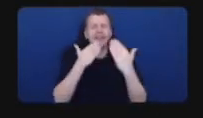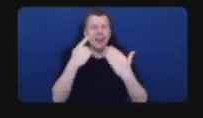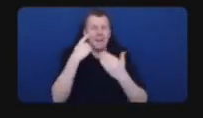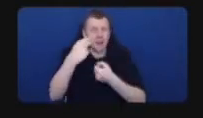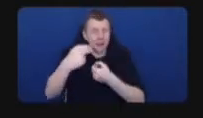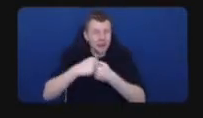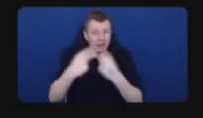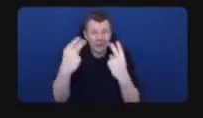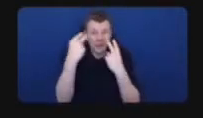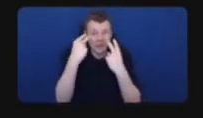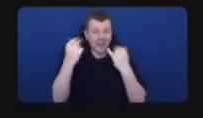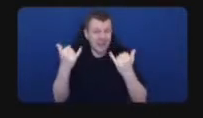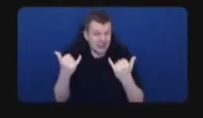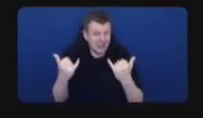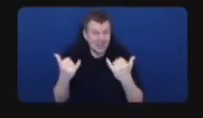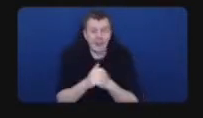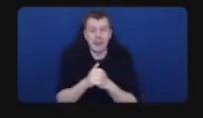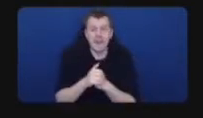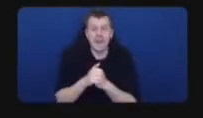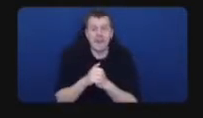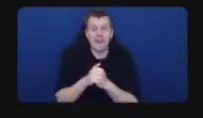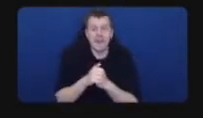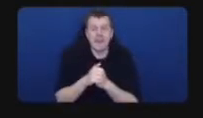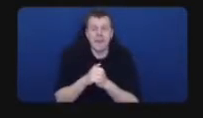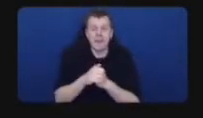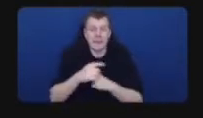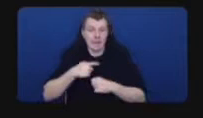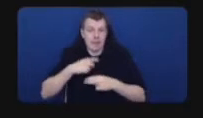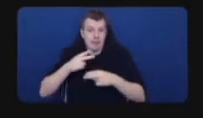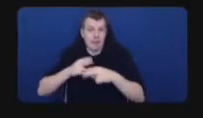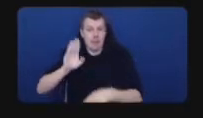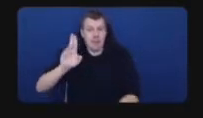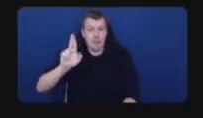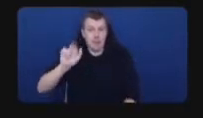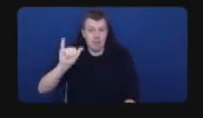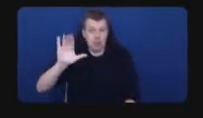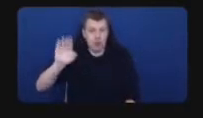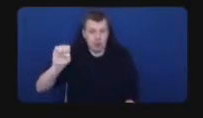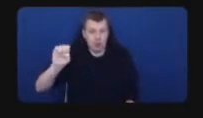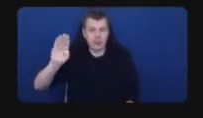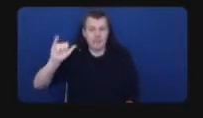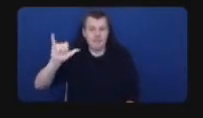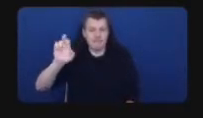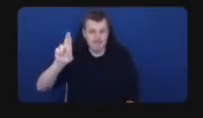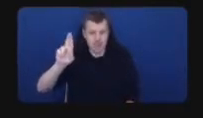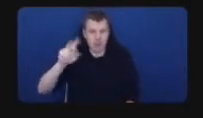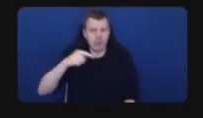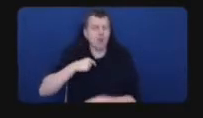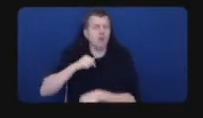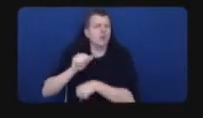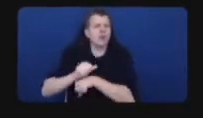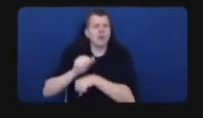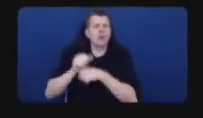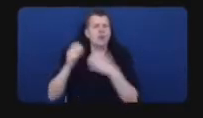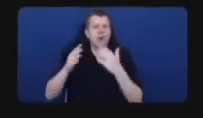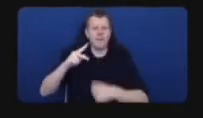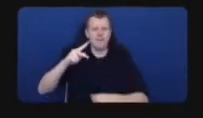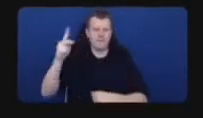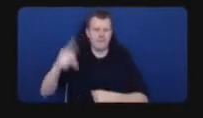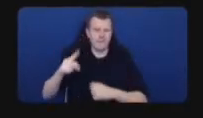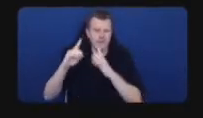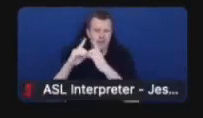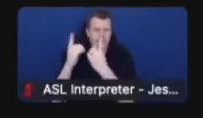today. So my name is Bryce Bayer and I work for the Philadelphia Department of Public